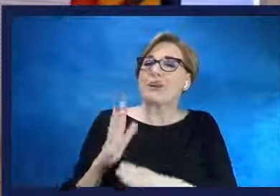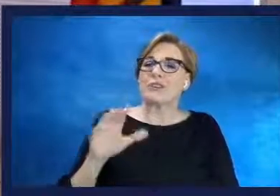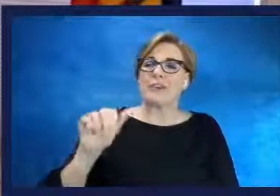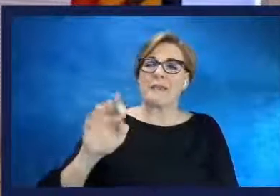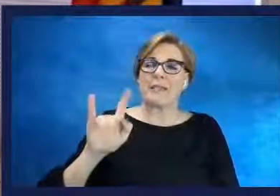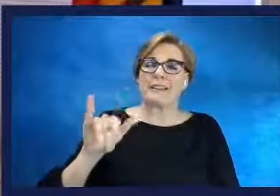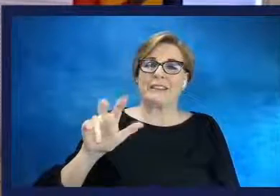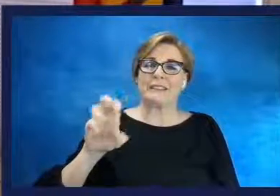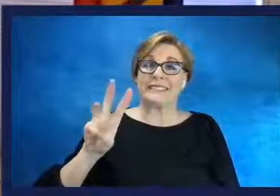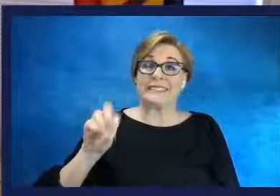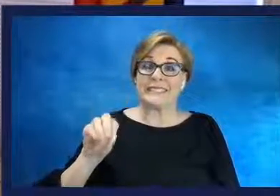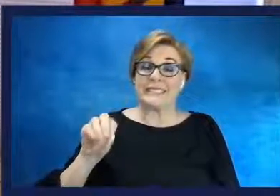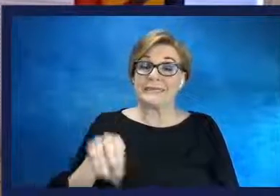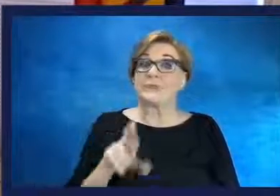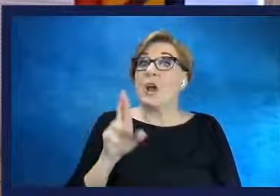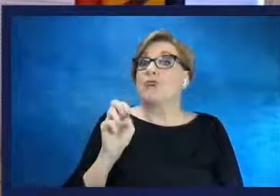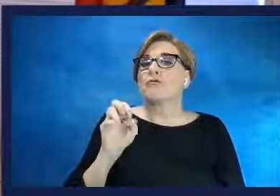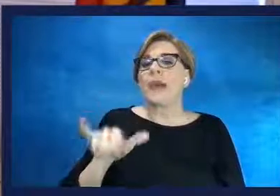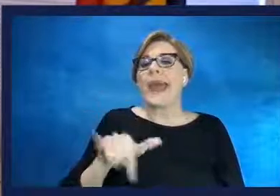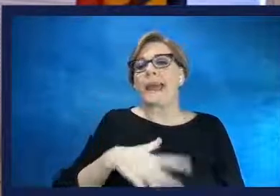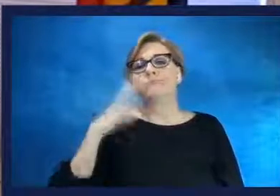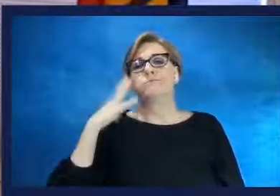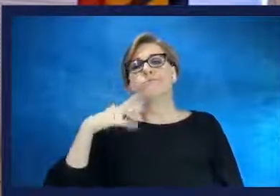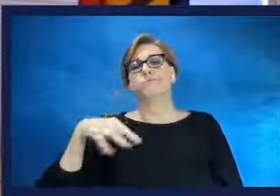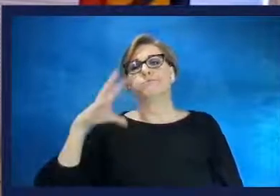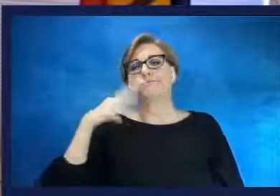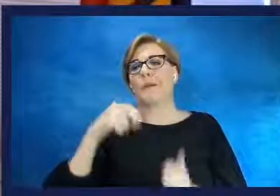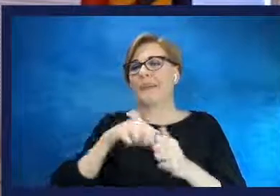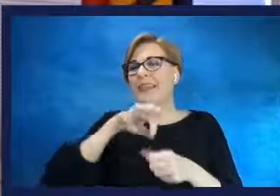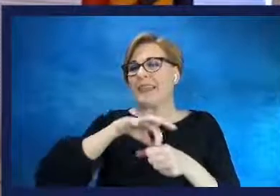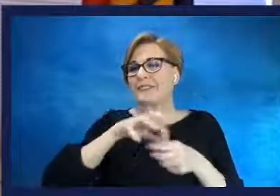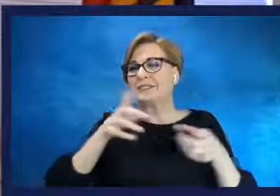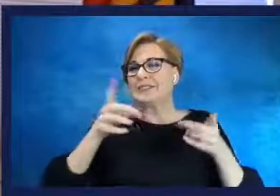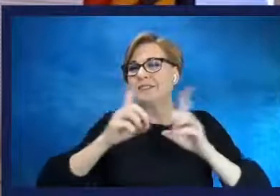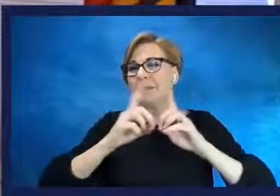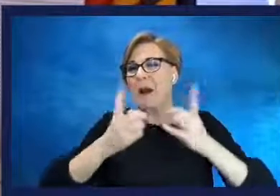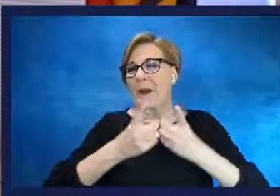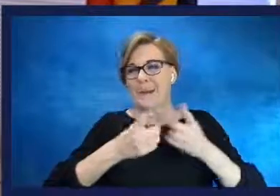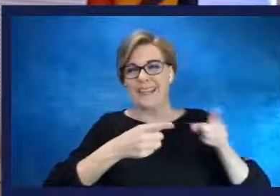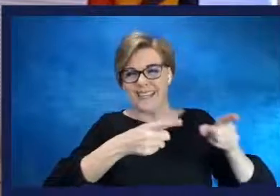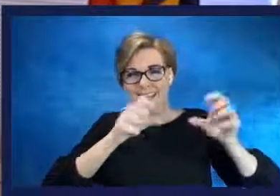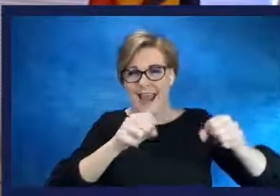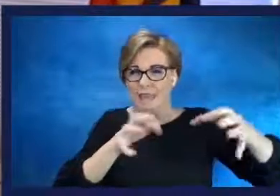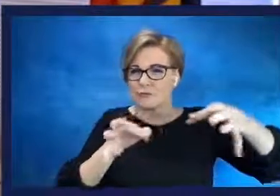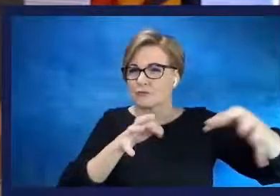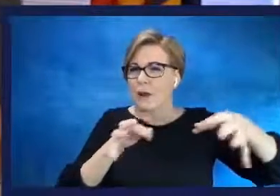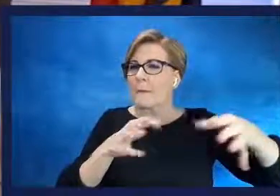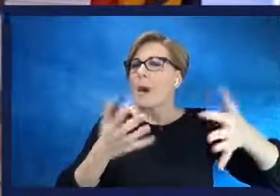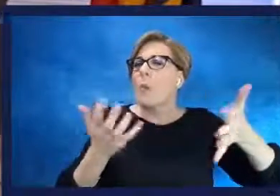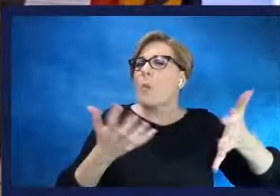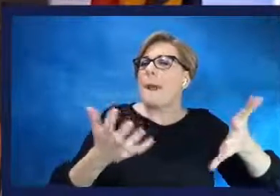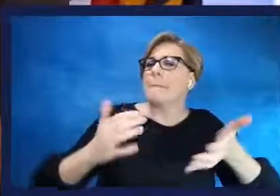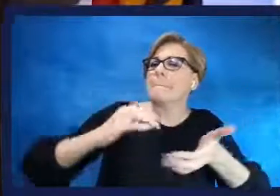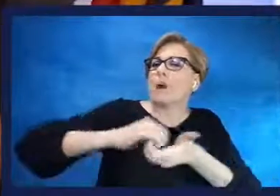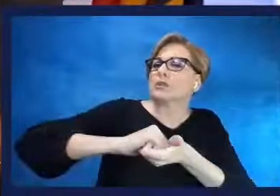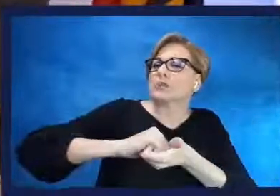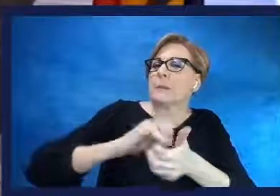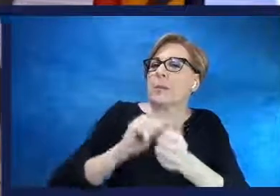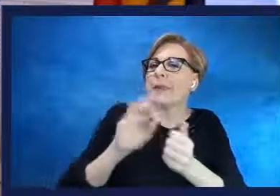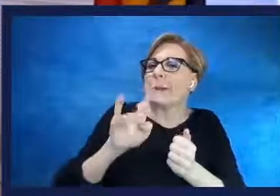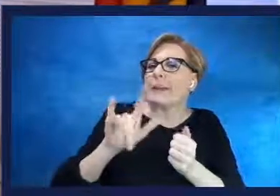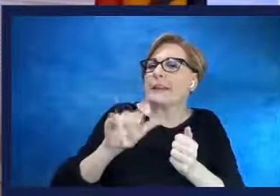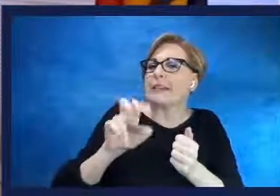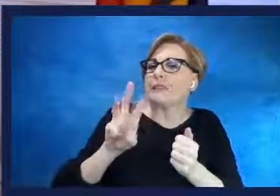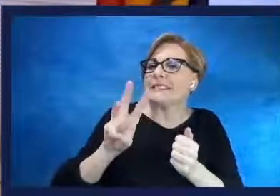amount of experience with our elections department, he can describe better some of the benefits of that partnership. Absolutely. Ability 360 has